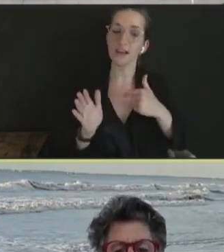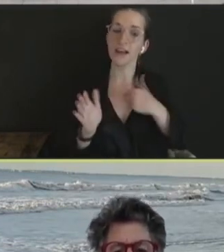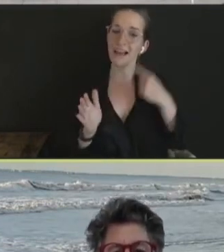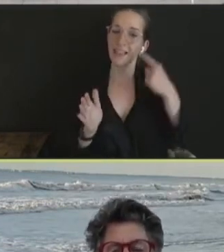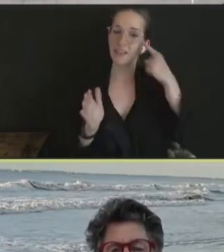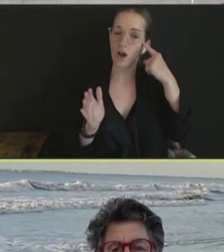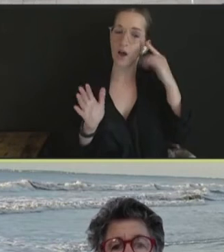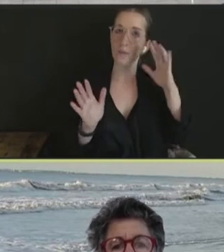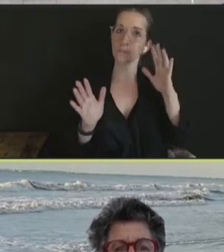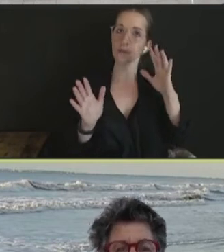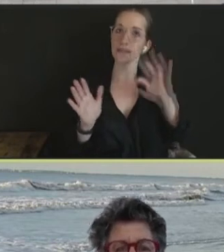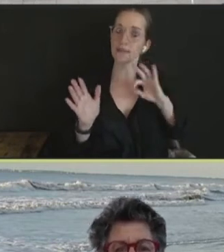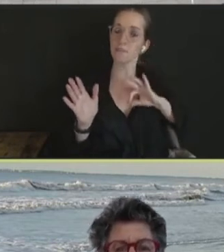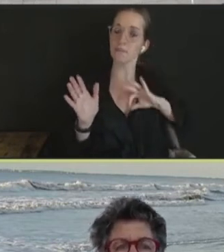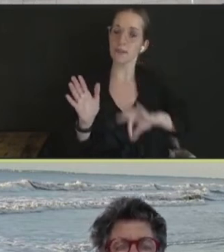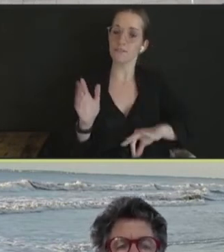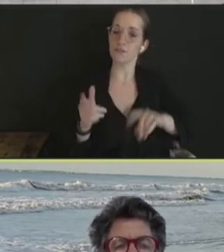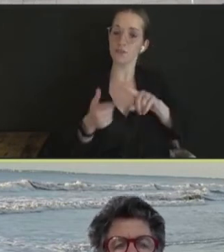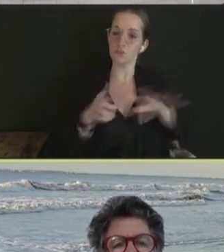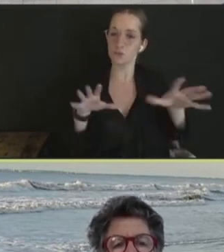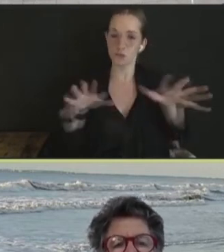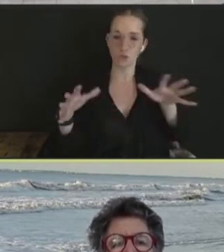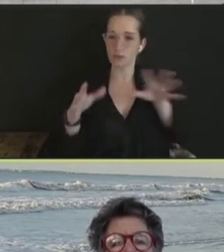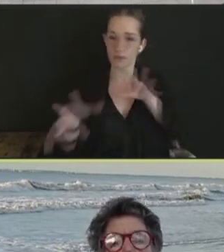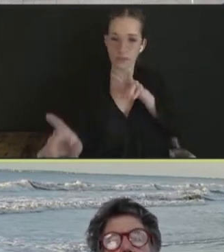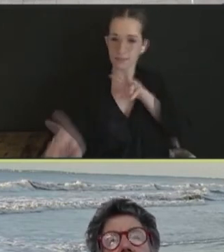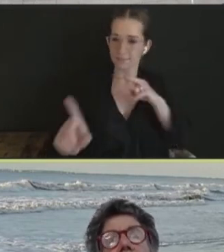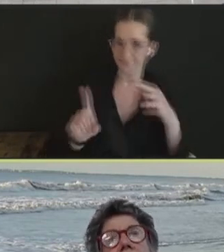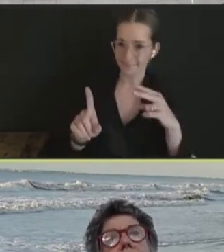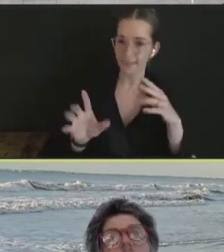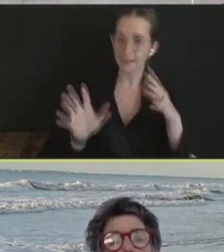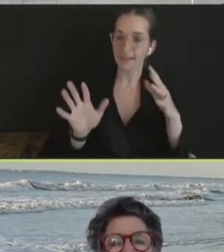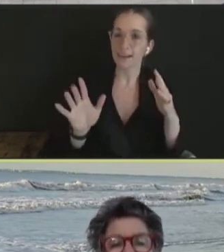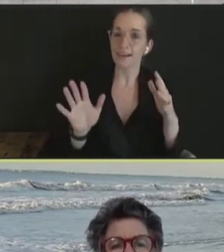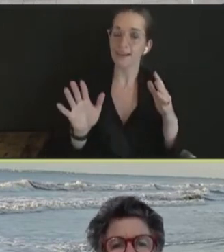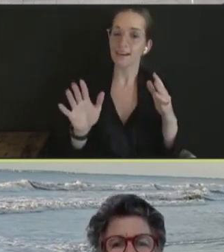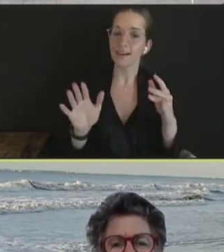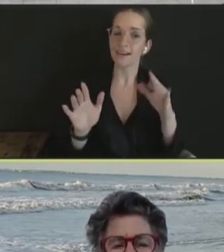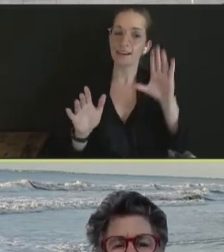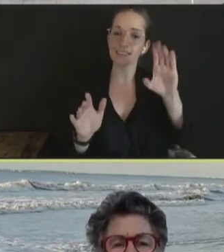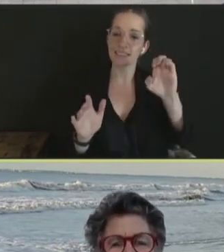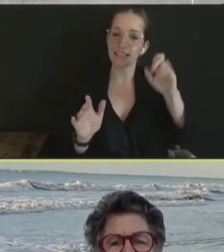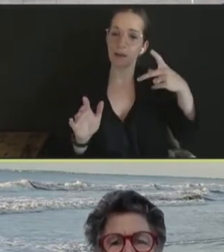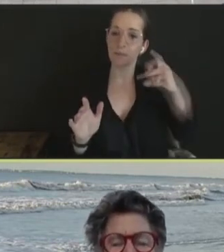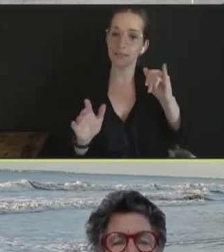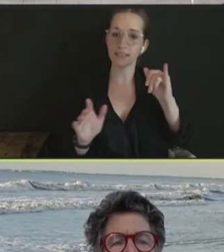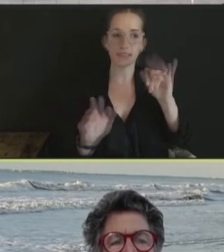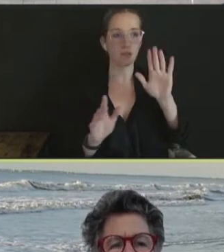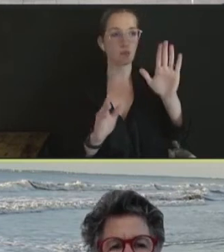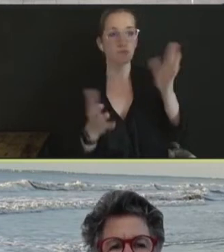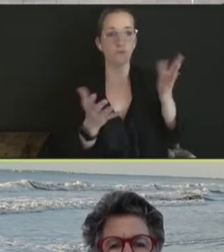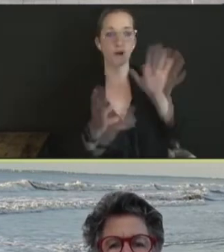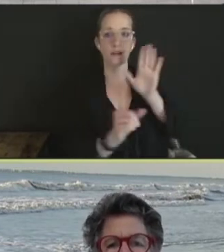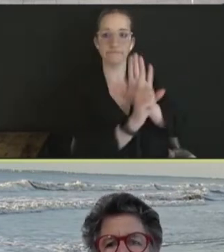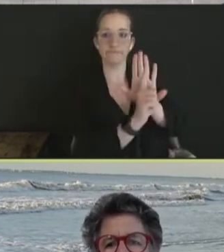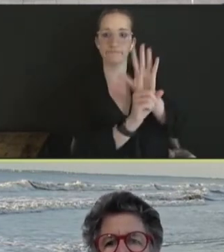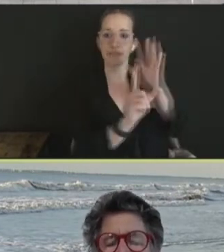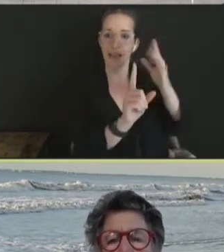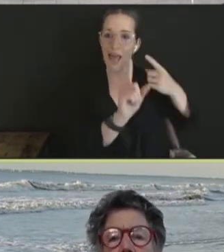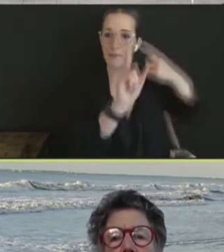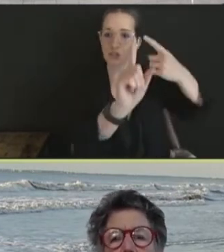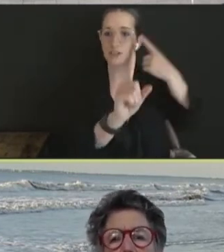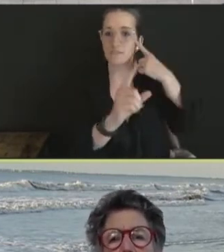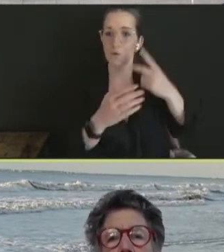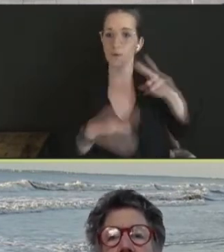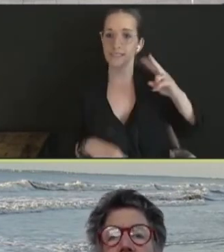orient the group to CEPI's ambitions for its second 5